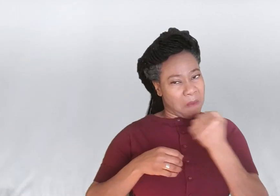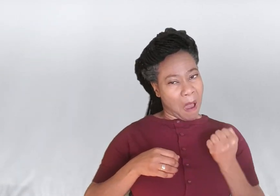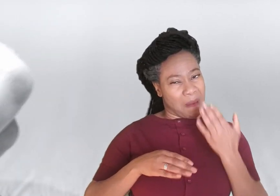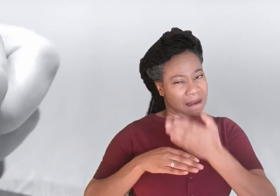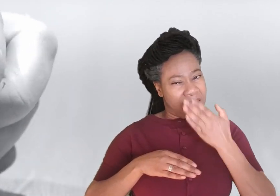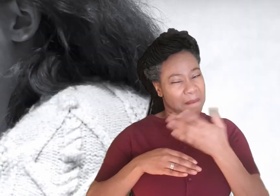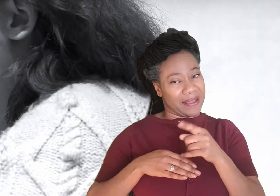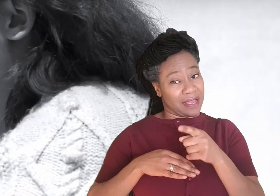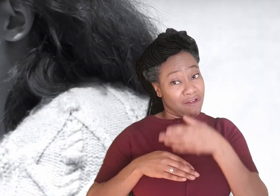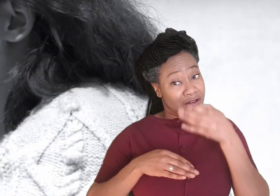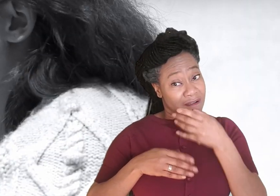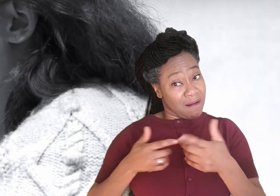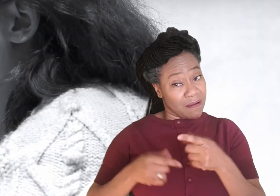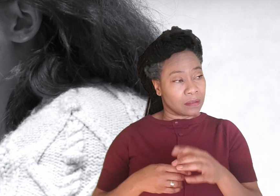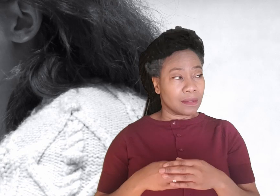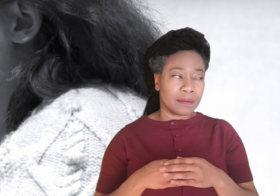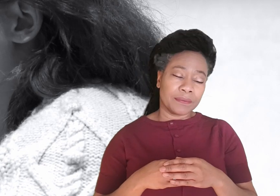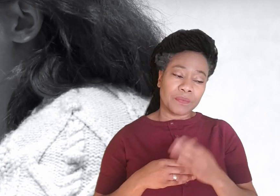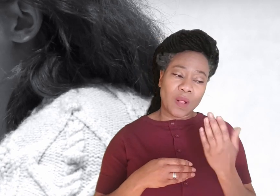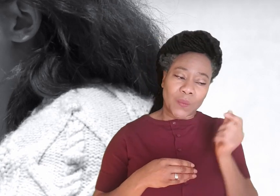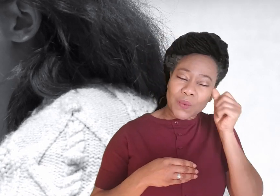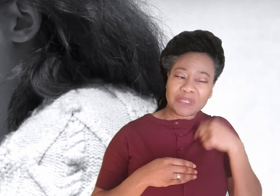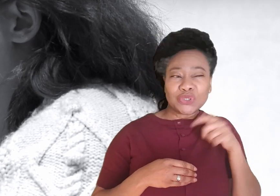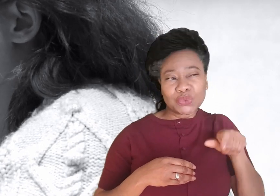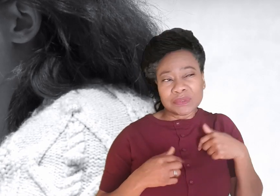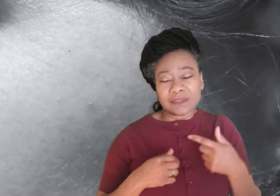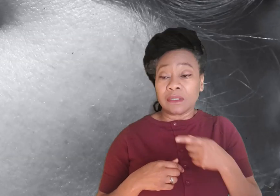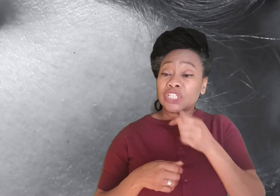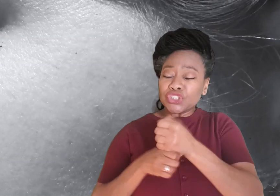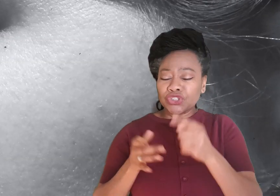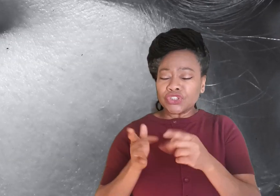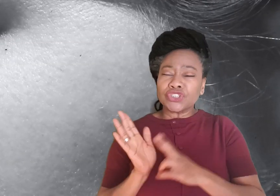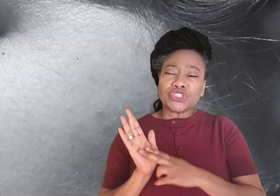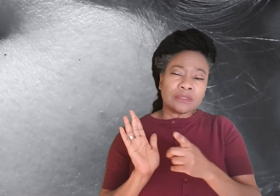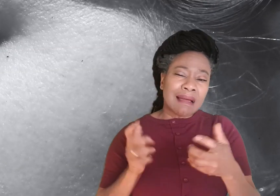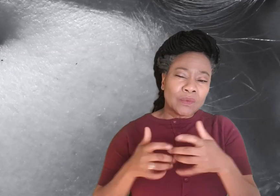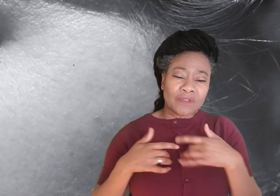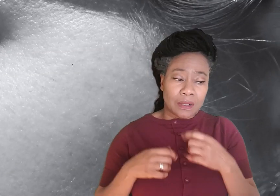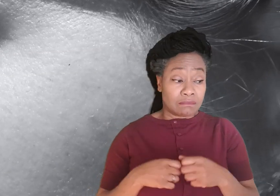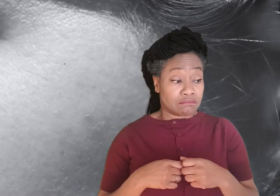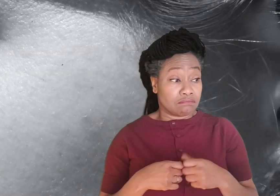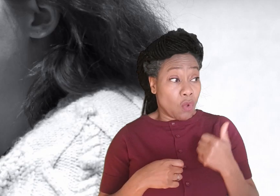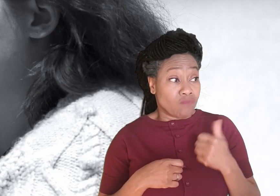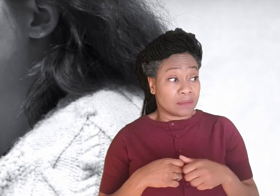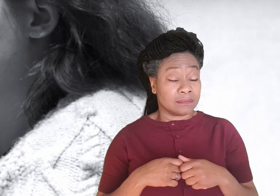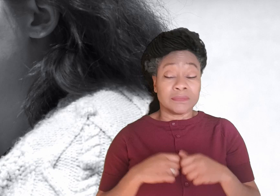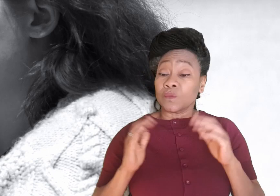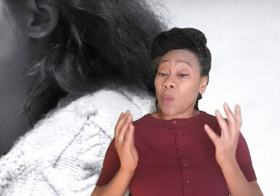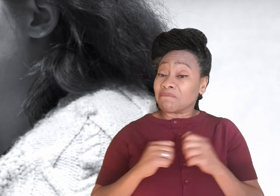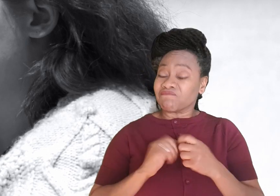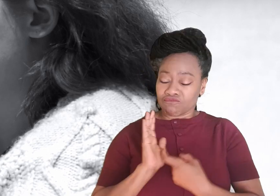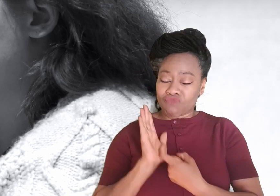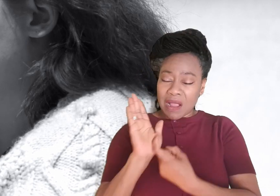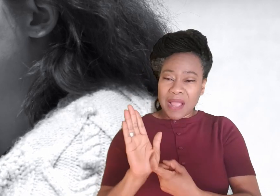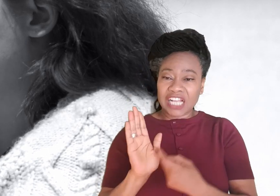drink much? Oh, you know, student. How do you feel about gin? It's all right. Well, I recommend